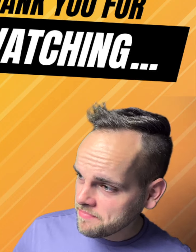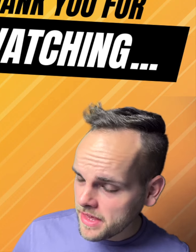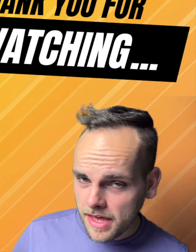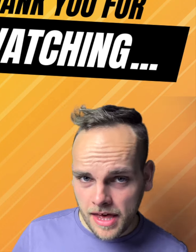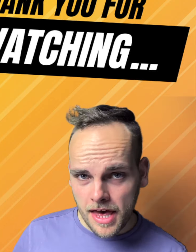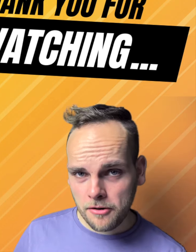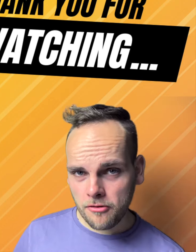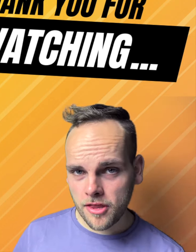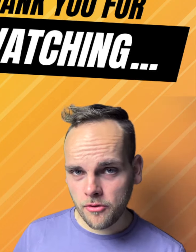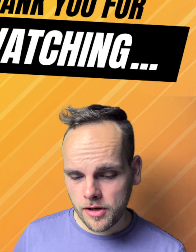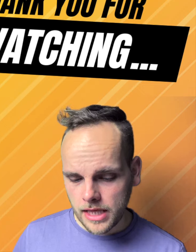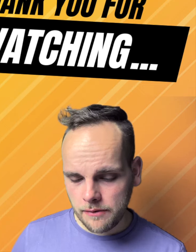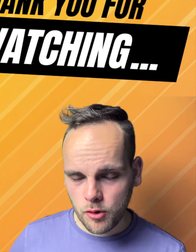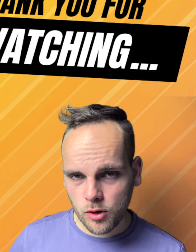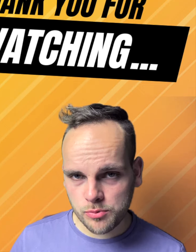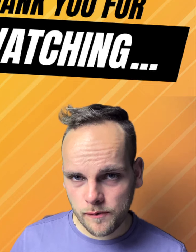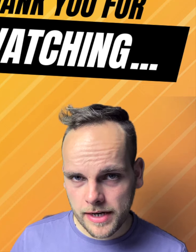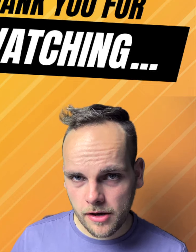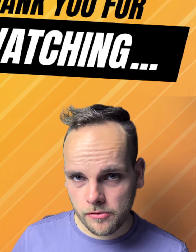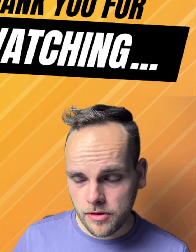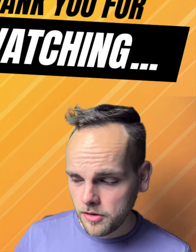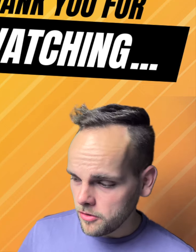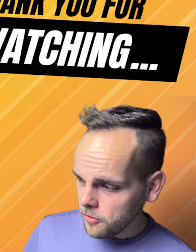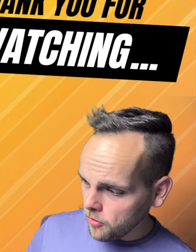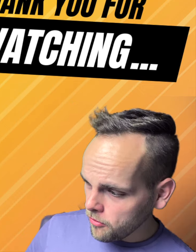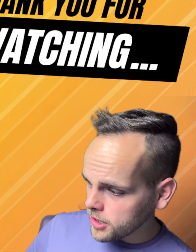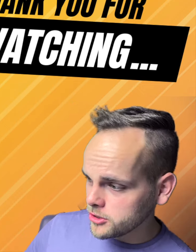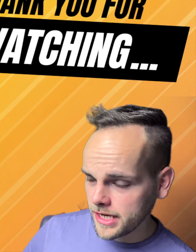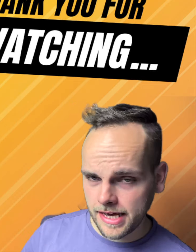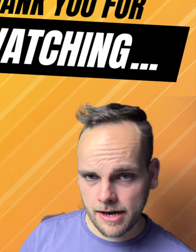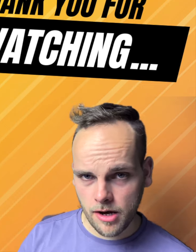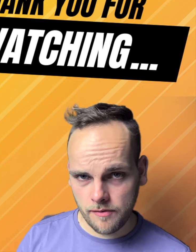there. And also, if you want to watch more videos,